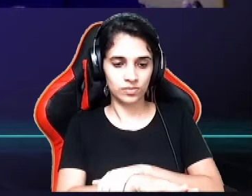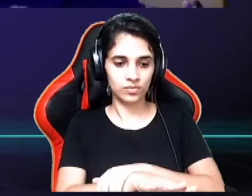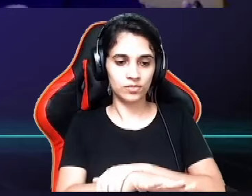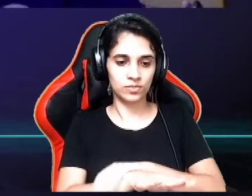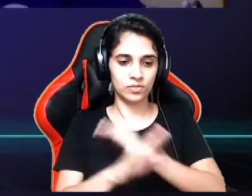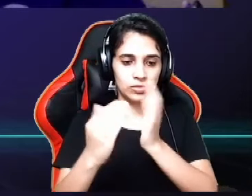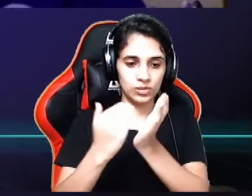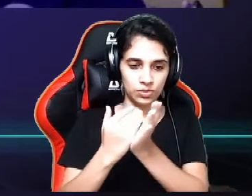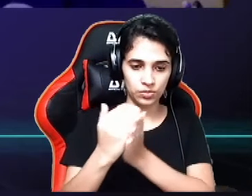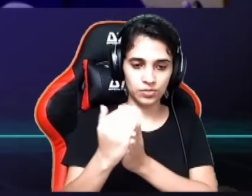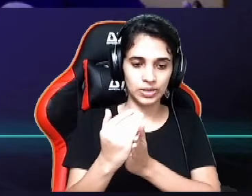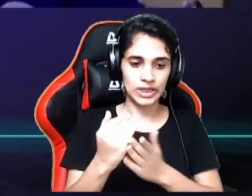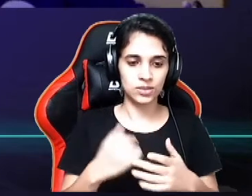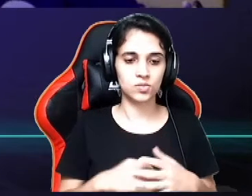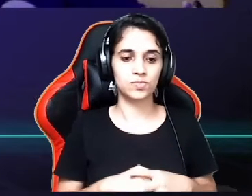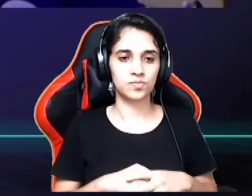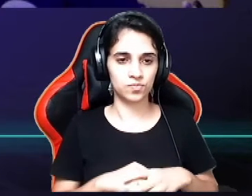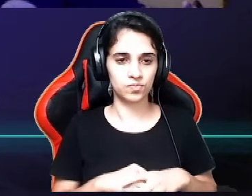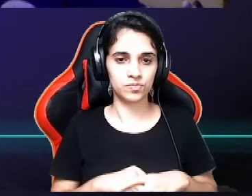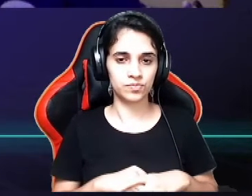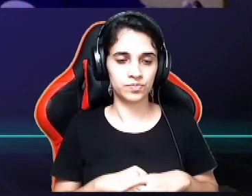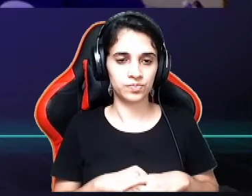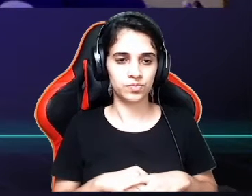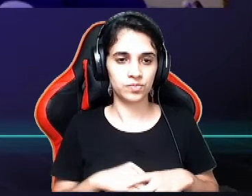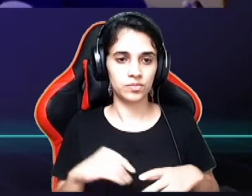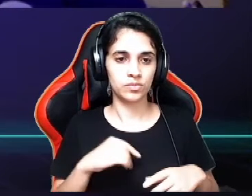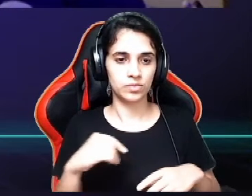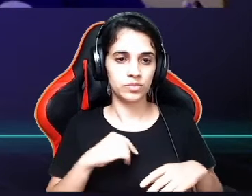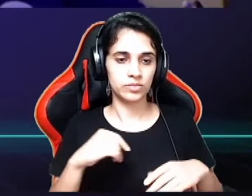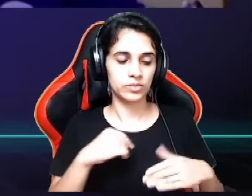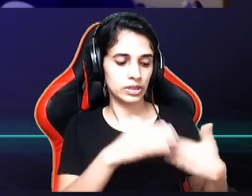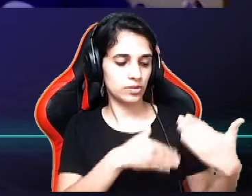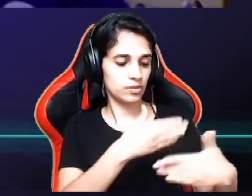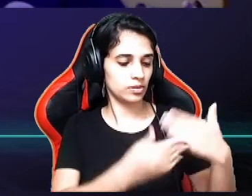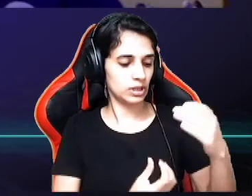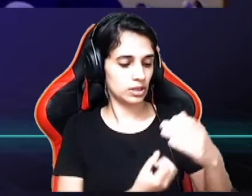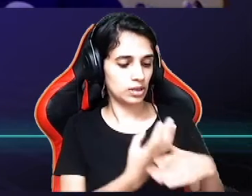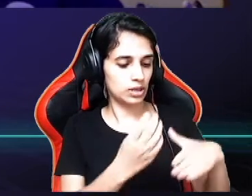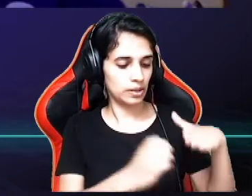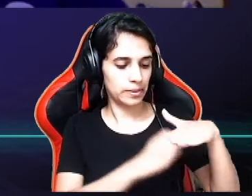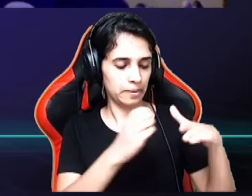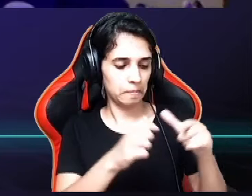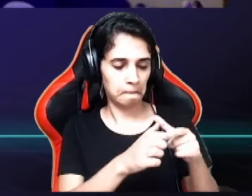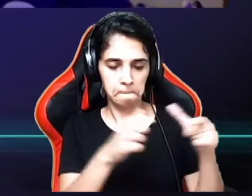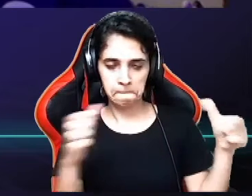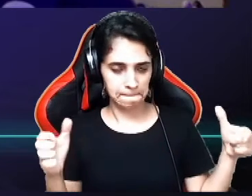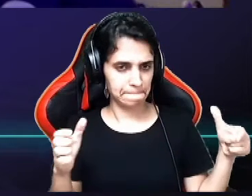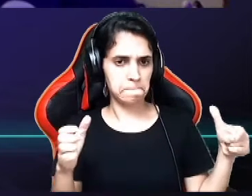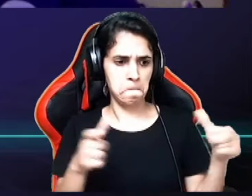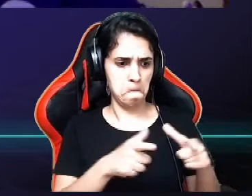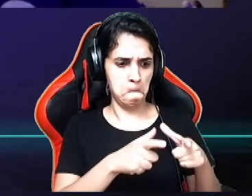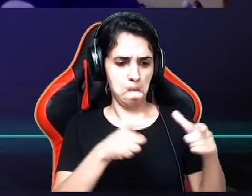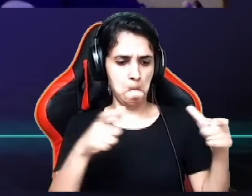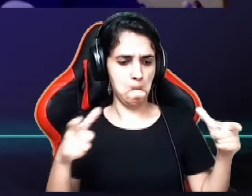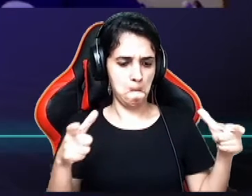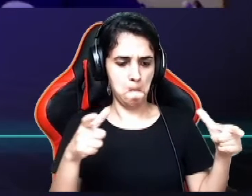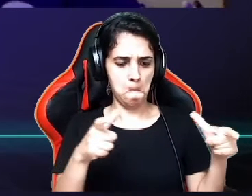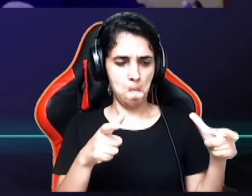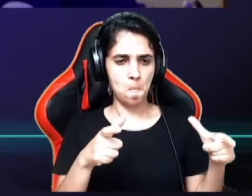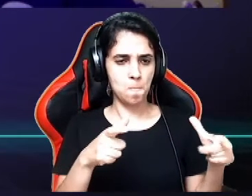that's deeper, that might be better. There are a lot of developers that work in major